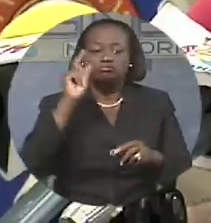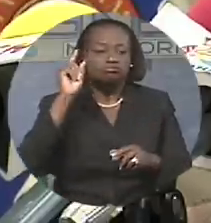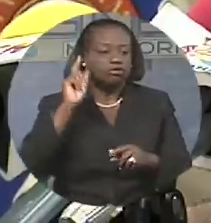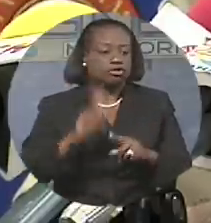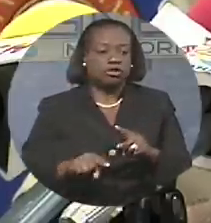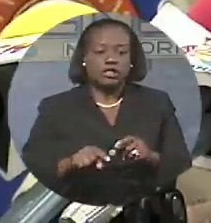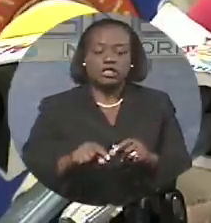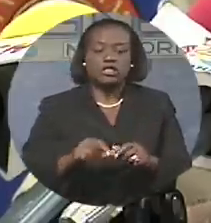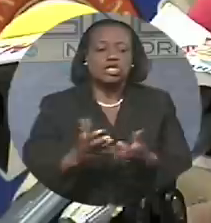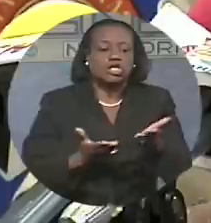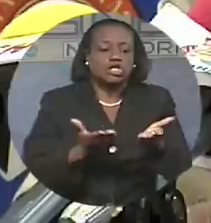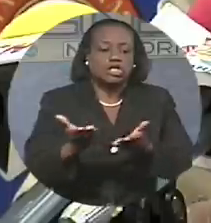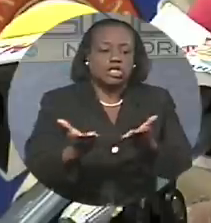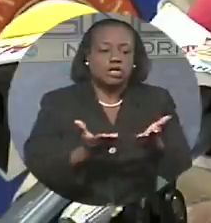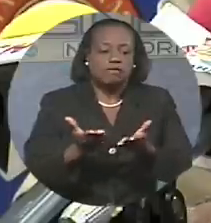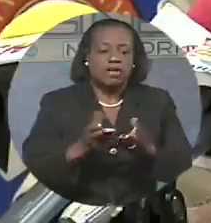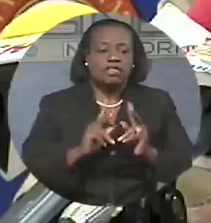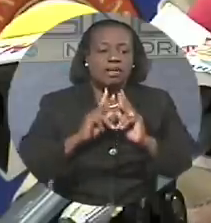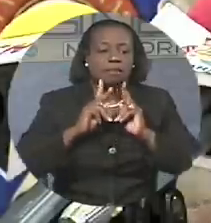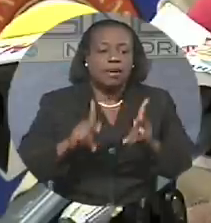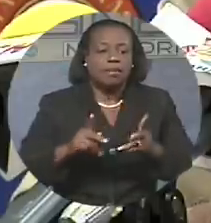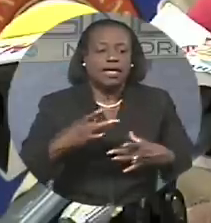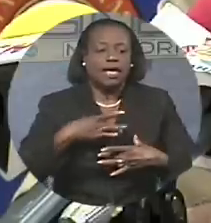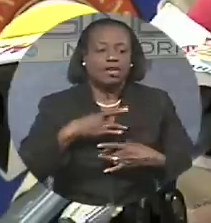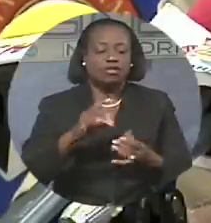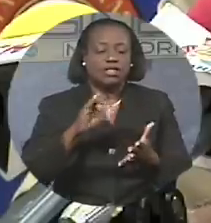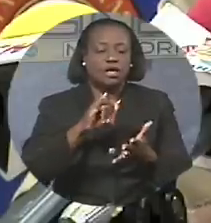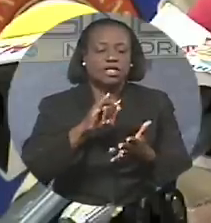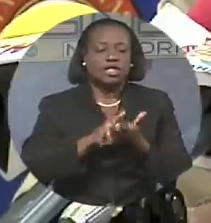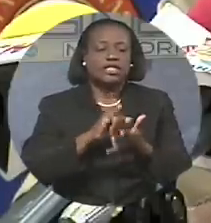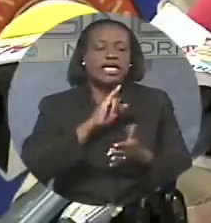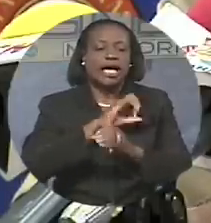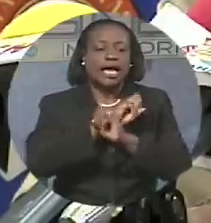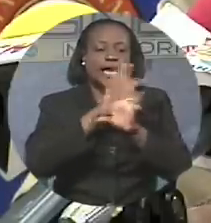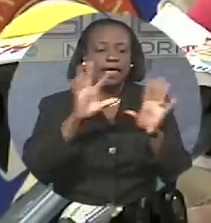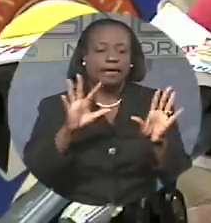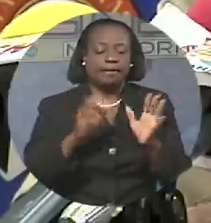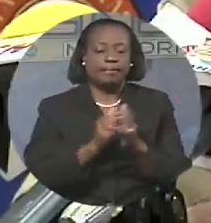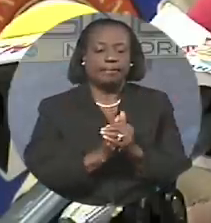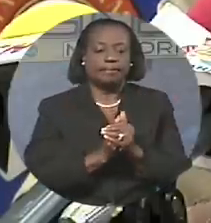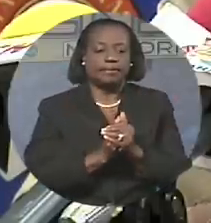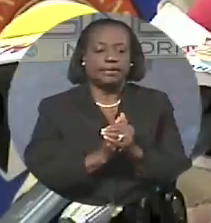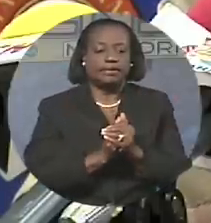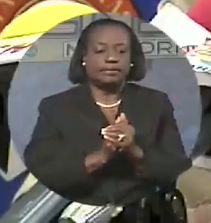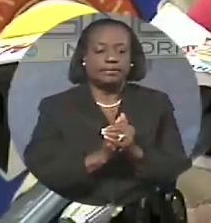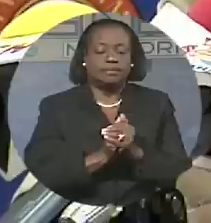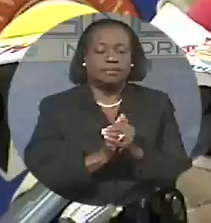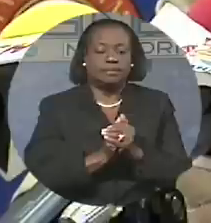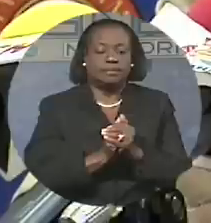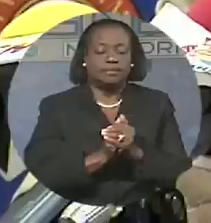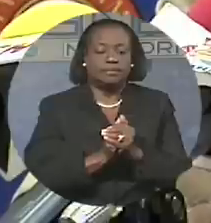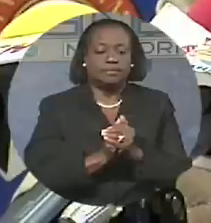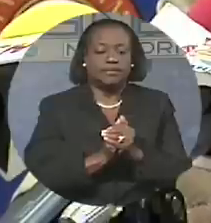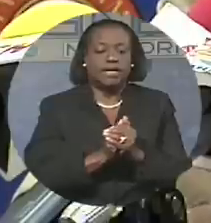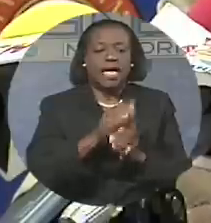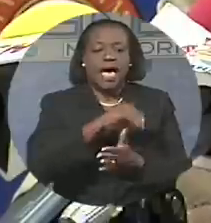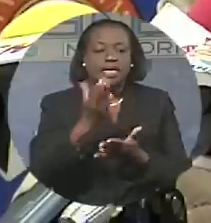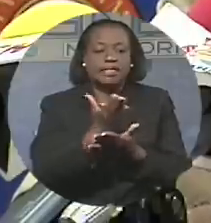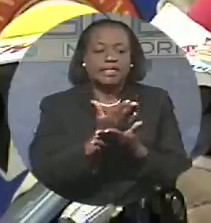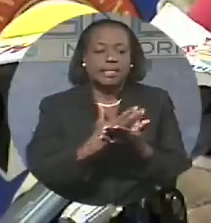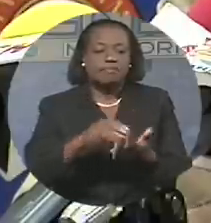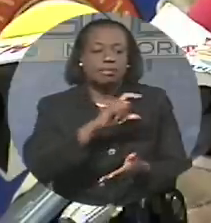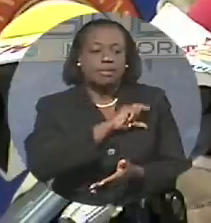public's interest, which is clear in law. I have a mandate in law that I can certainly fulfill. And some have